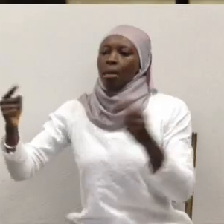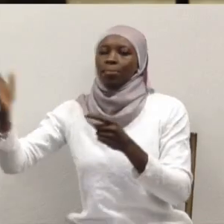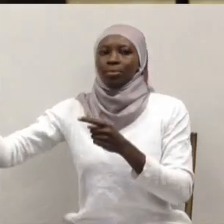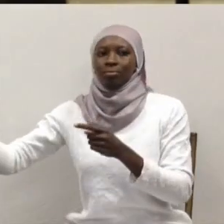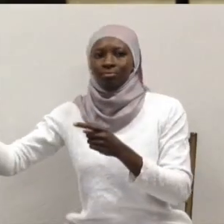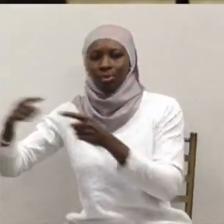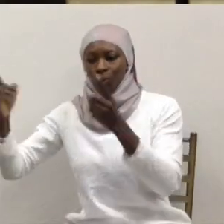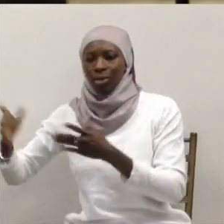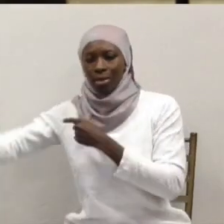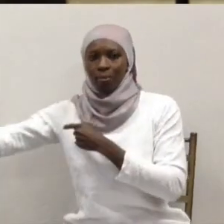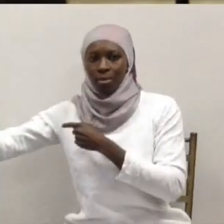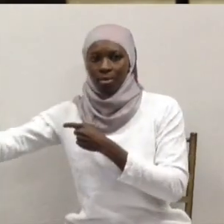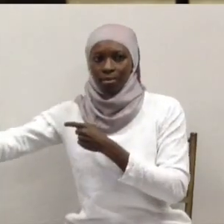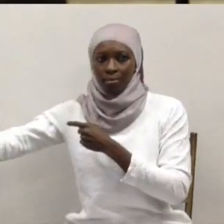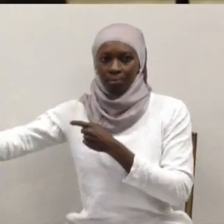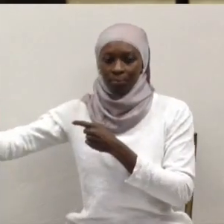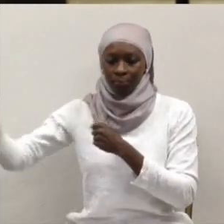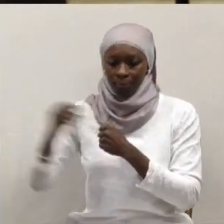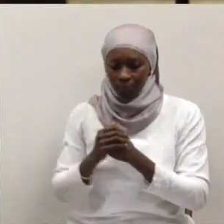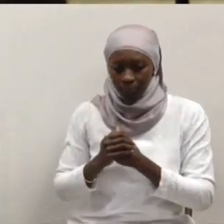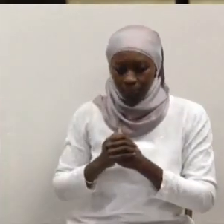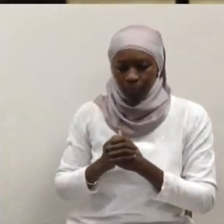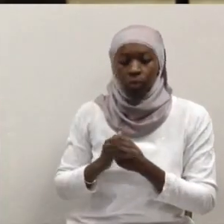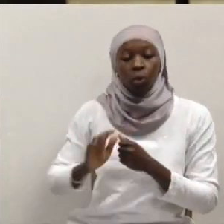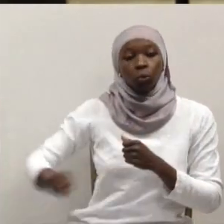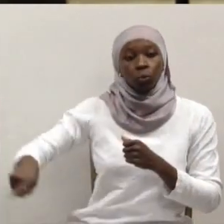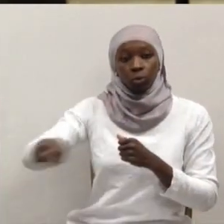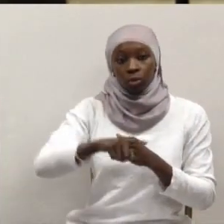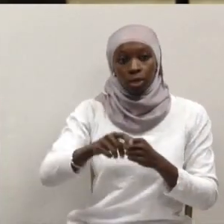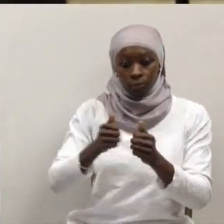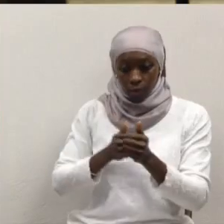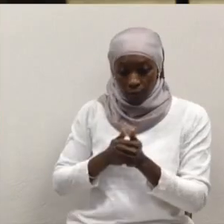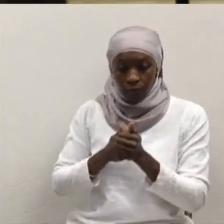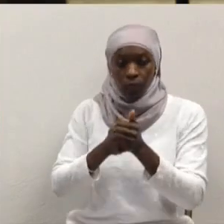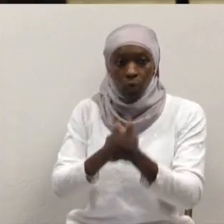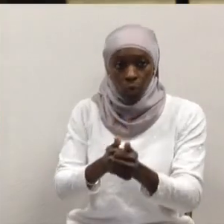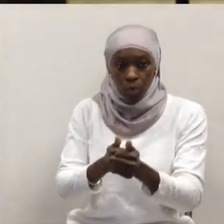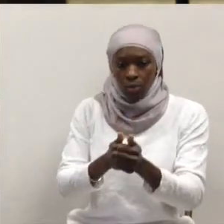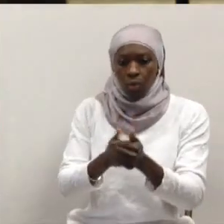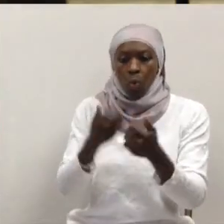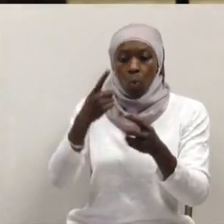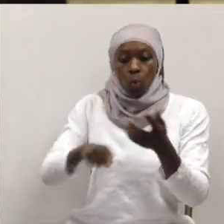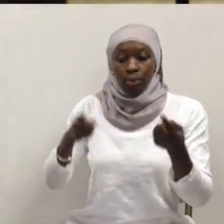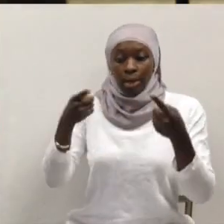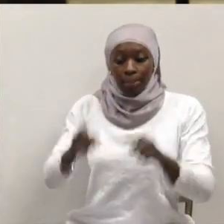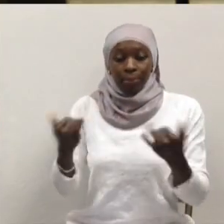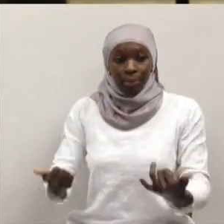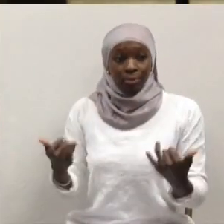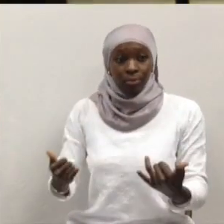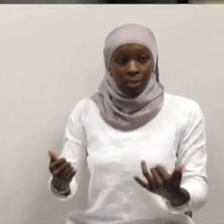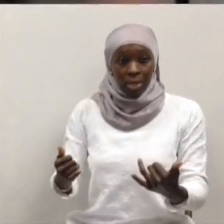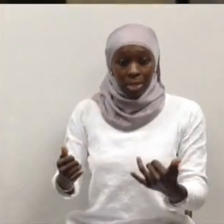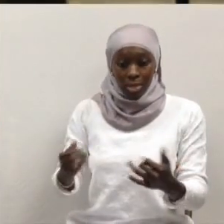is a lesson for us. Those of us who are following the conflict today between the